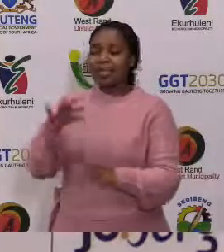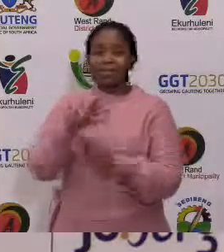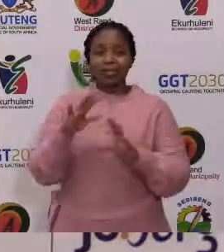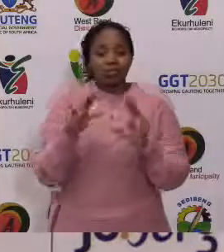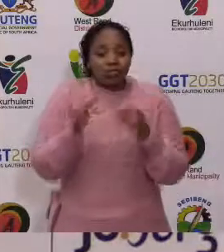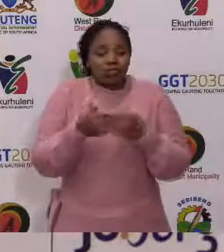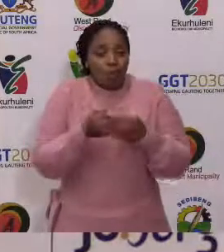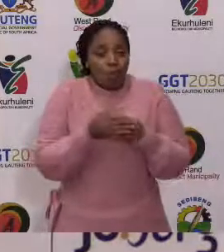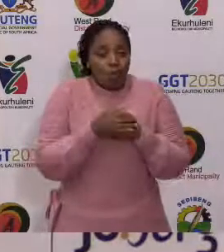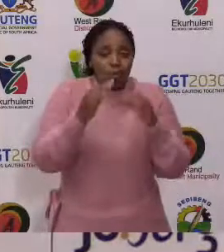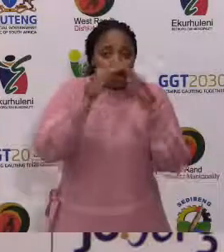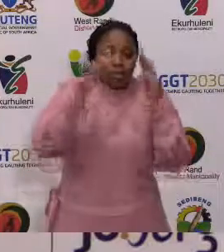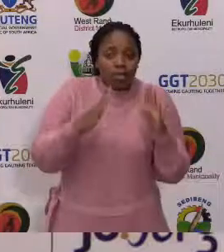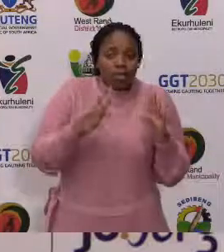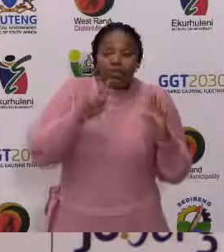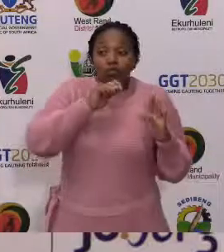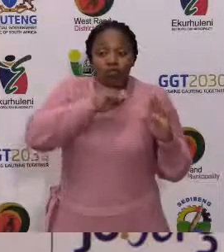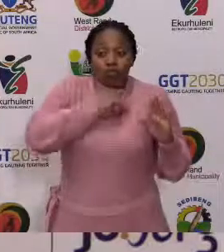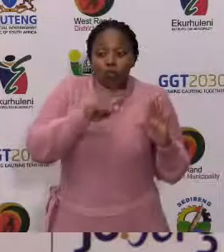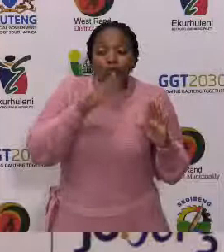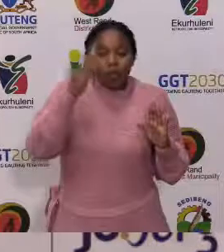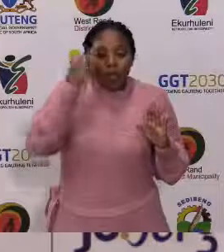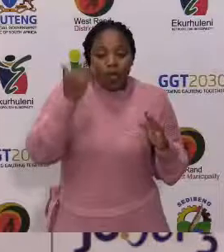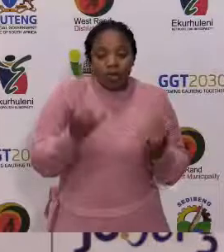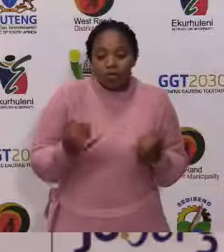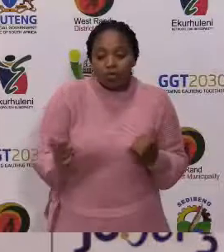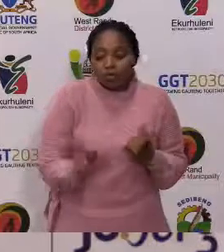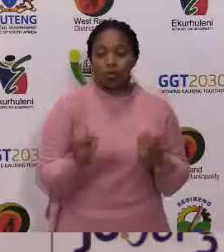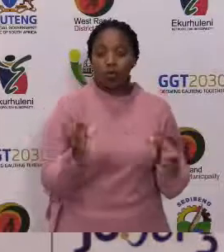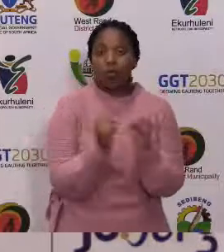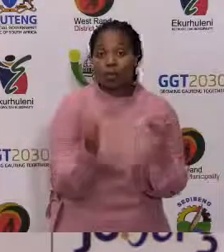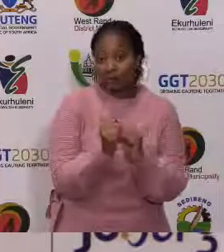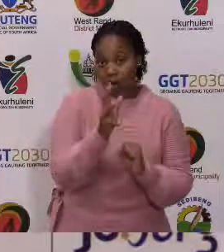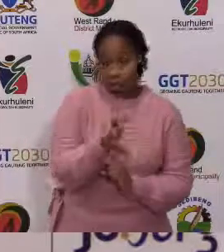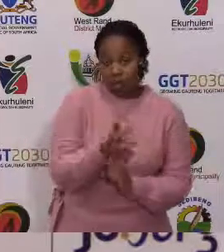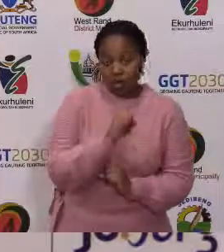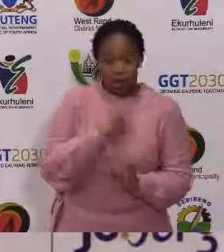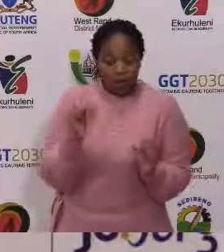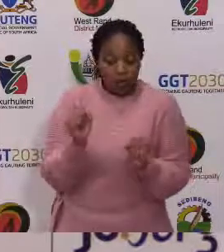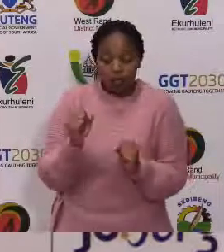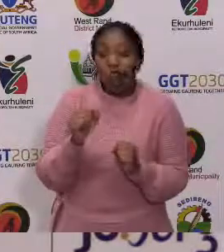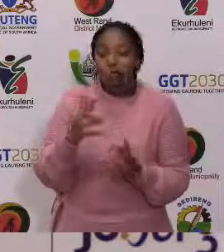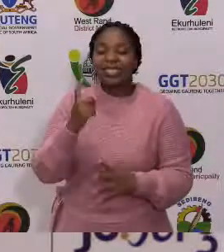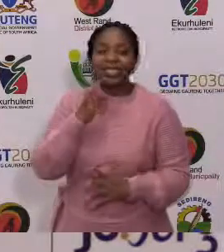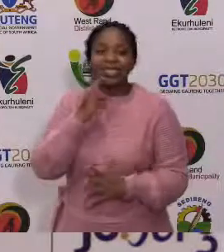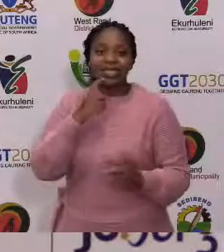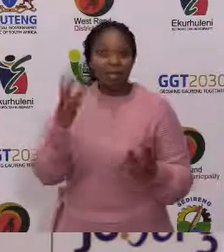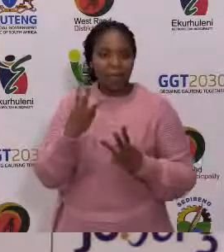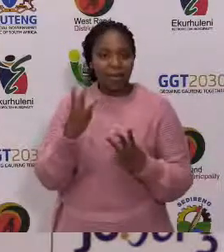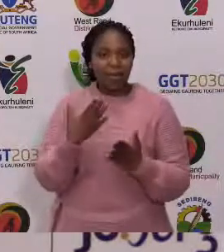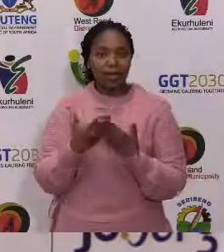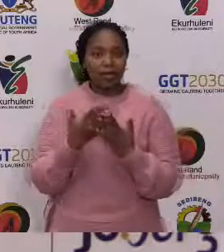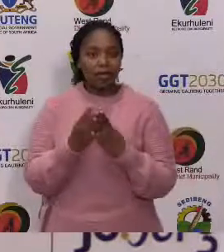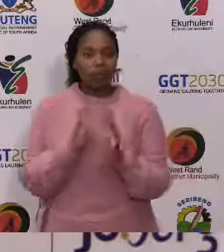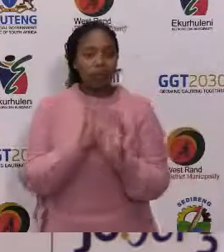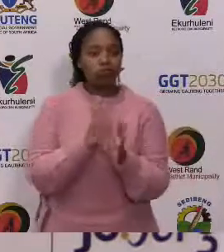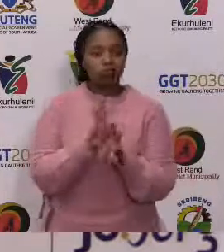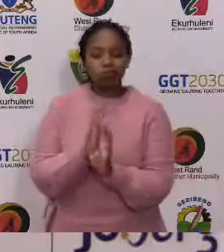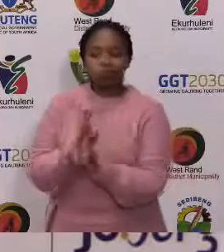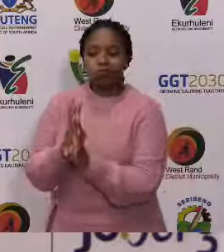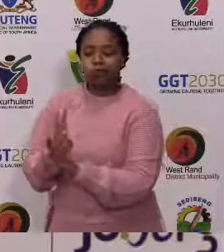winter, like it's chilly this weekend. It's very easy for people to be tempted to gather in